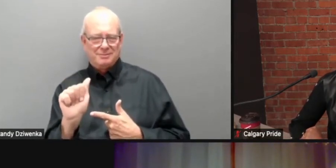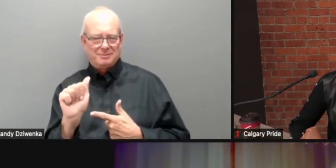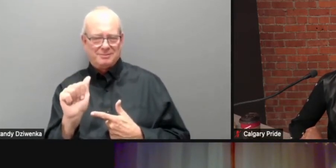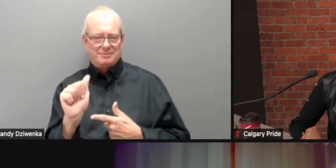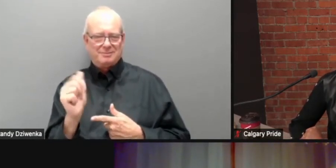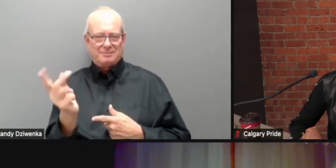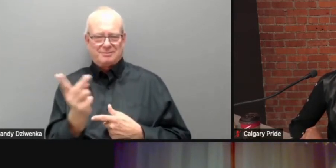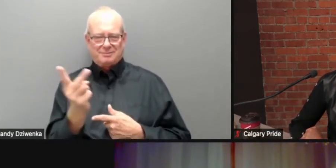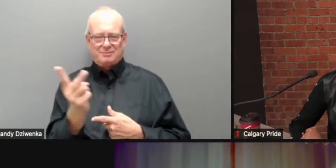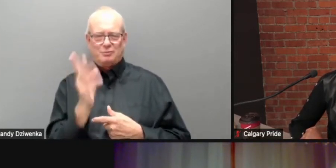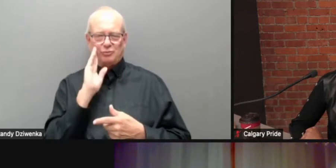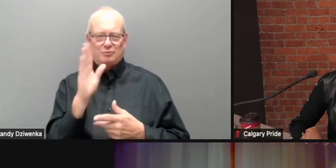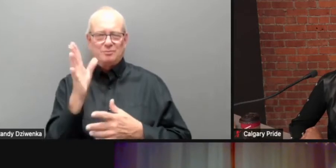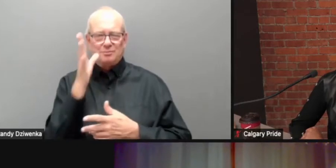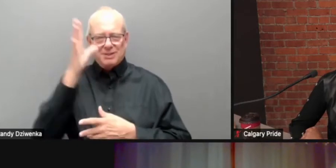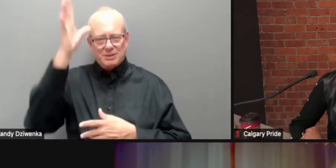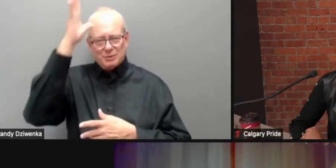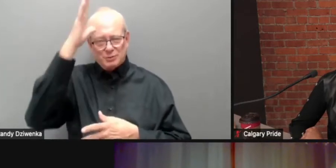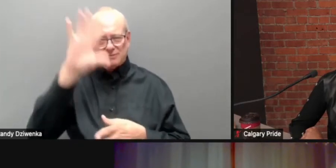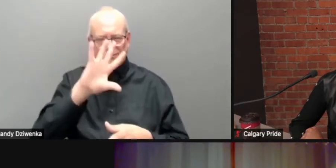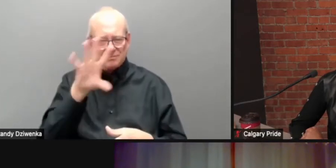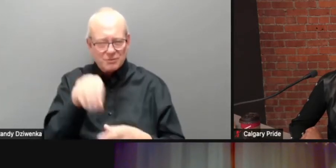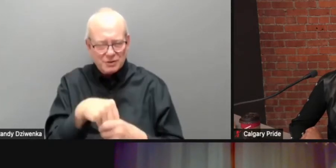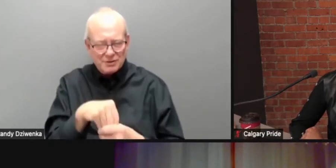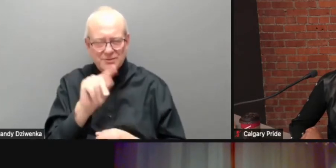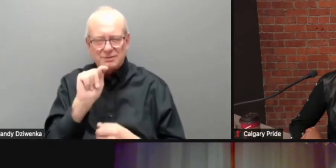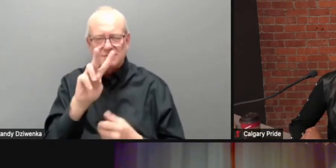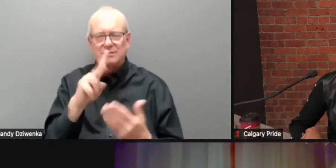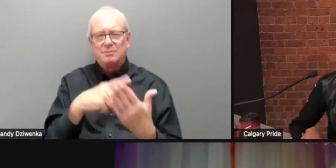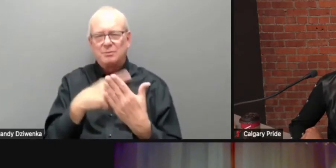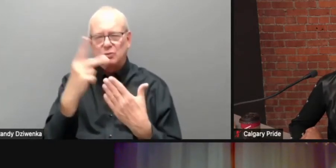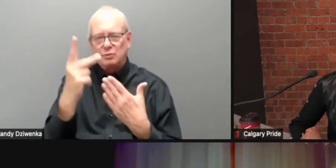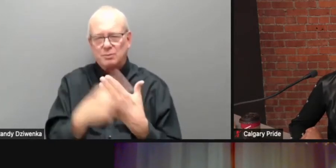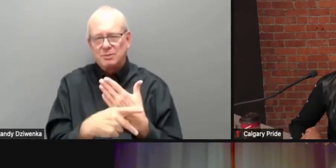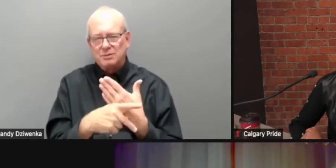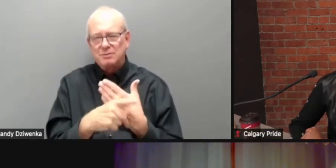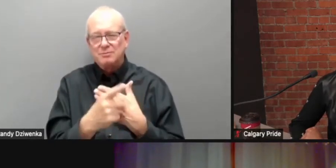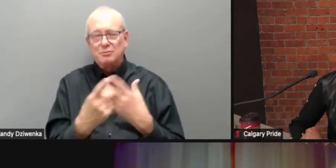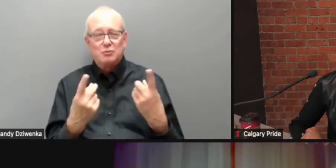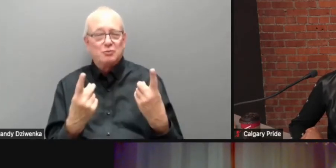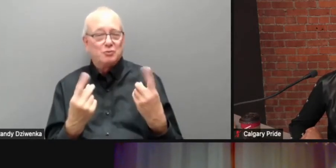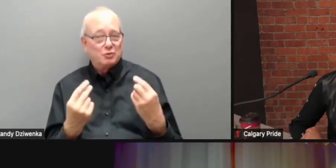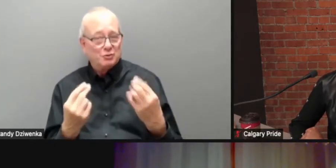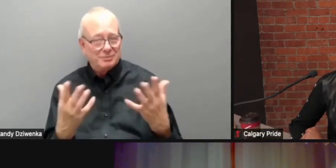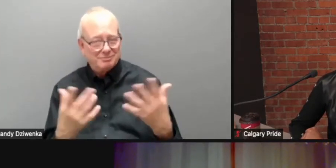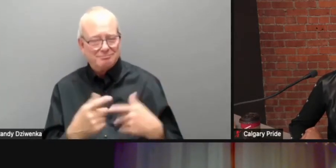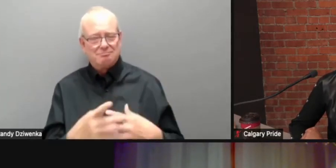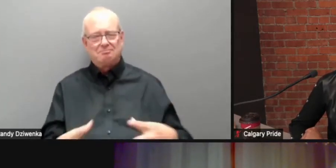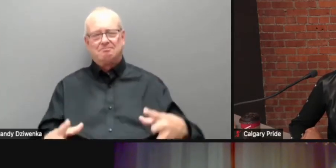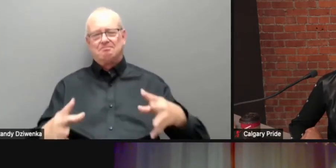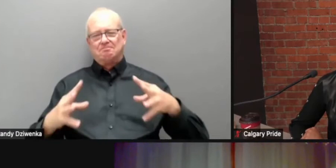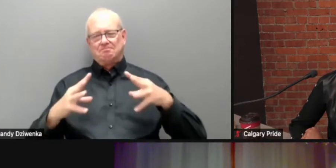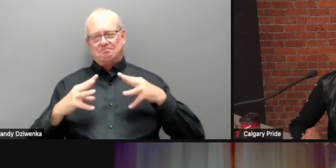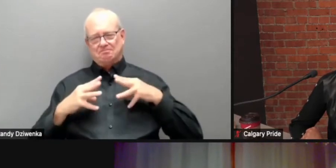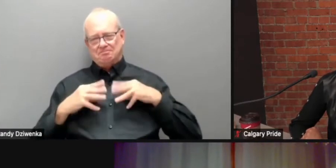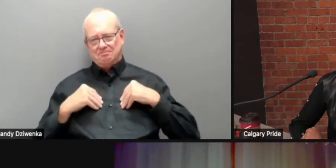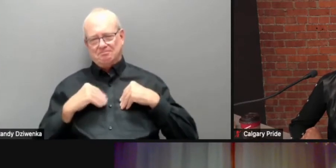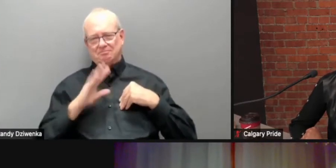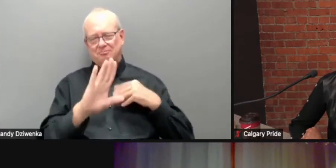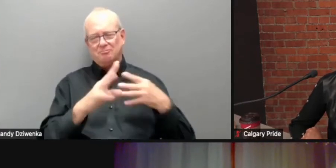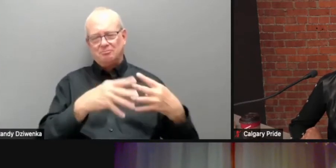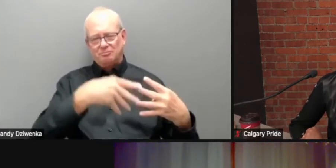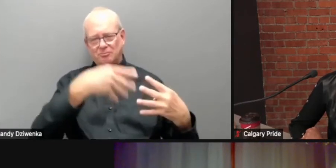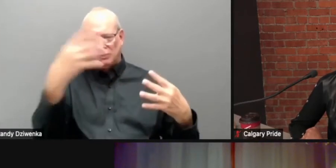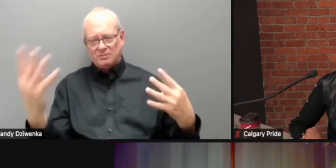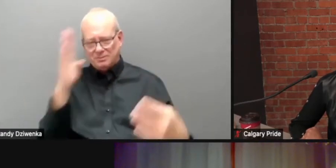They personify love in their acceptance of their 2S LGBTQ+ son, Amrit. Their